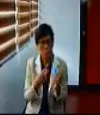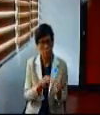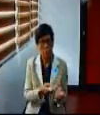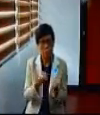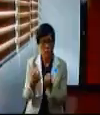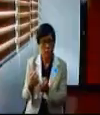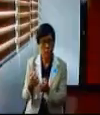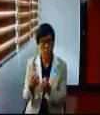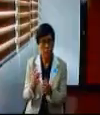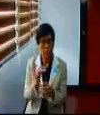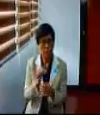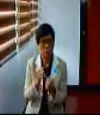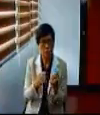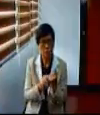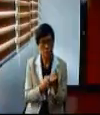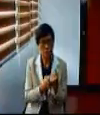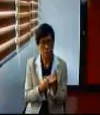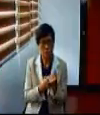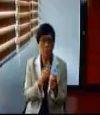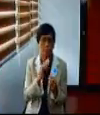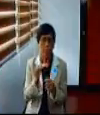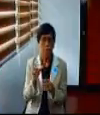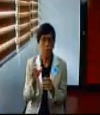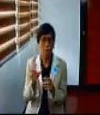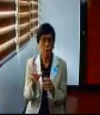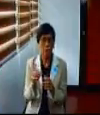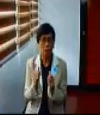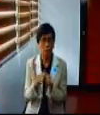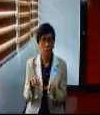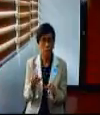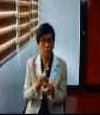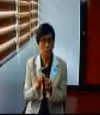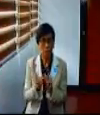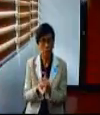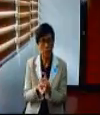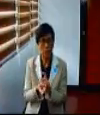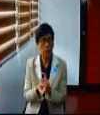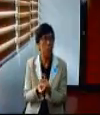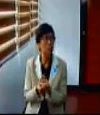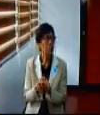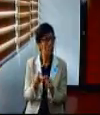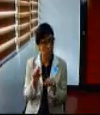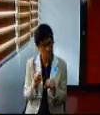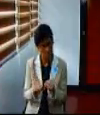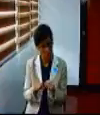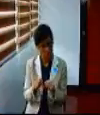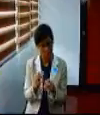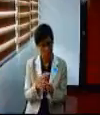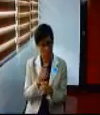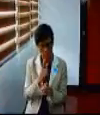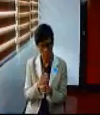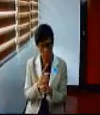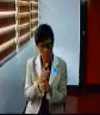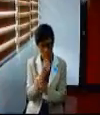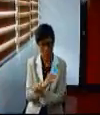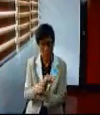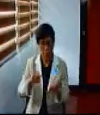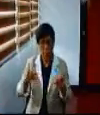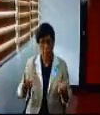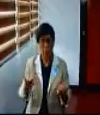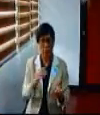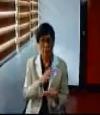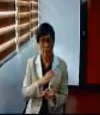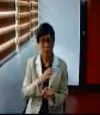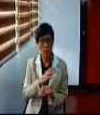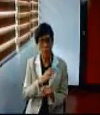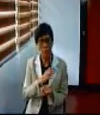institution without change. It therefore affirms its independent character. In other words,